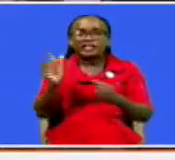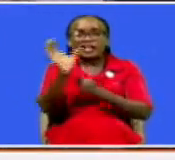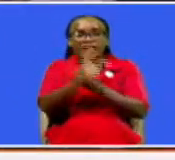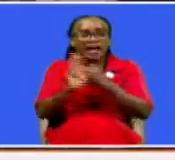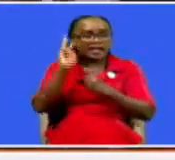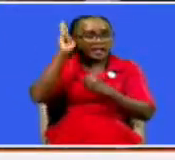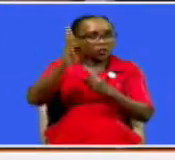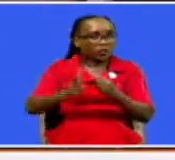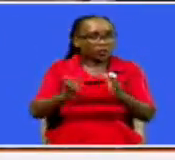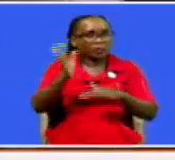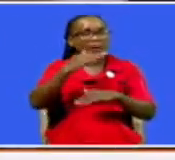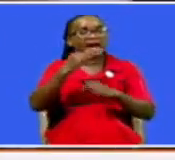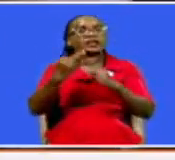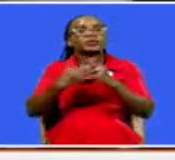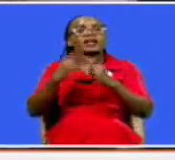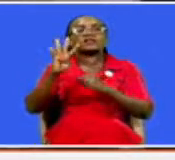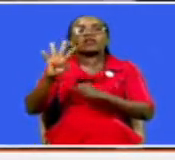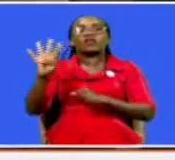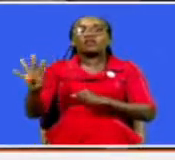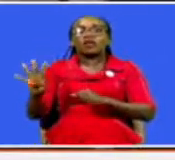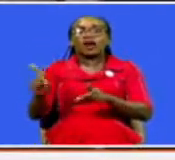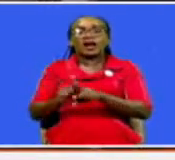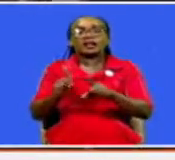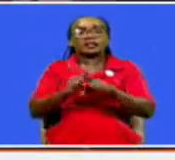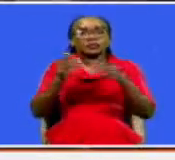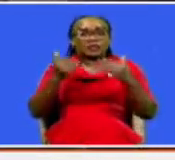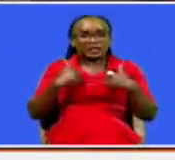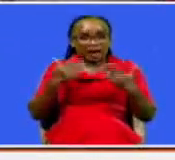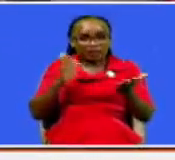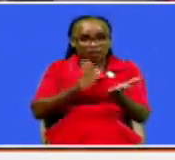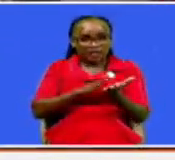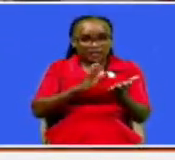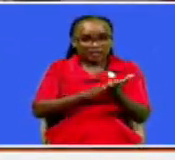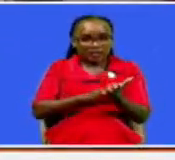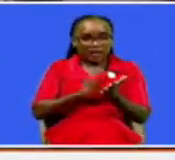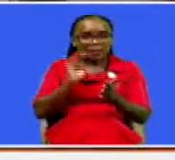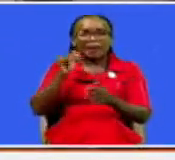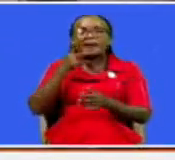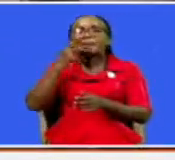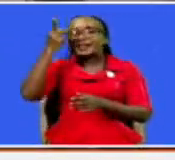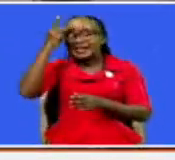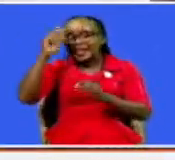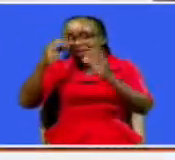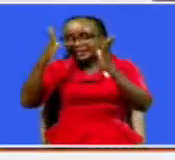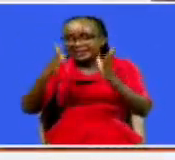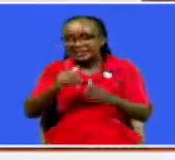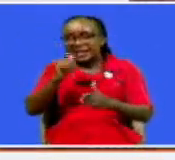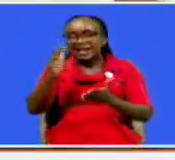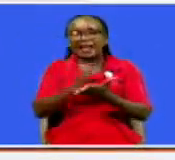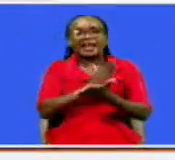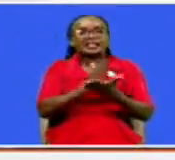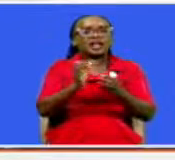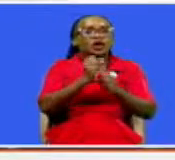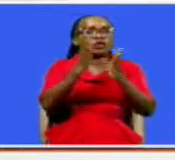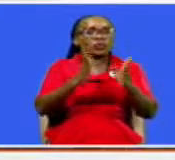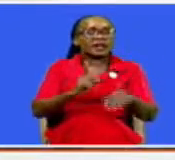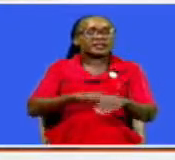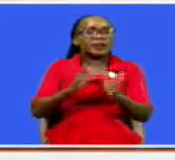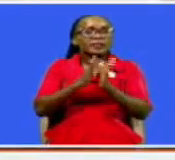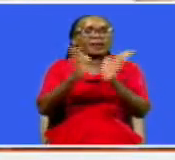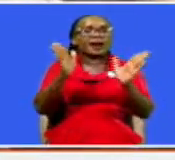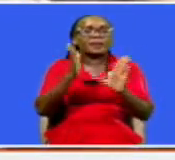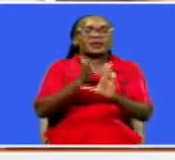will revert to 844 will be a consequence of the recommendations by parents, teachers and other stakeholders during